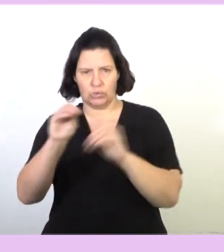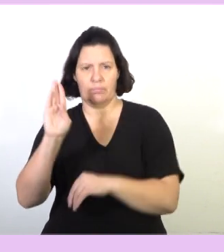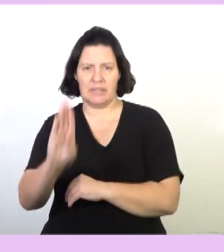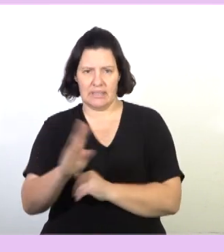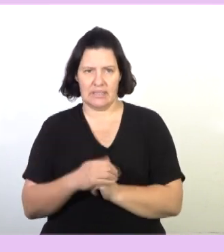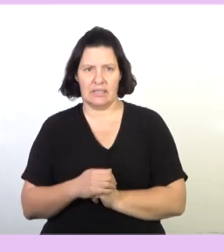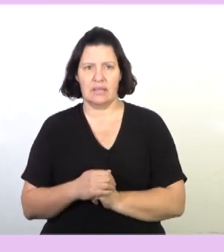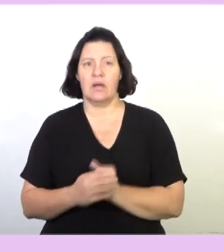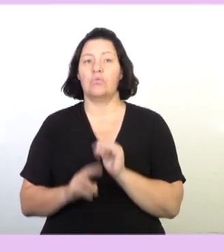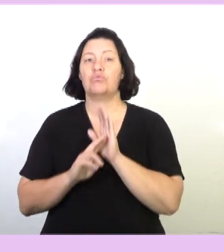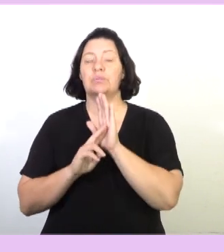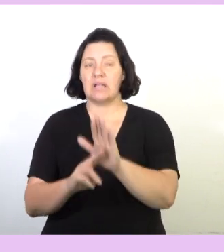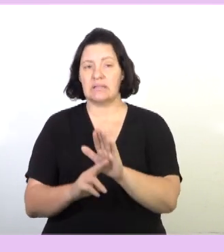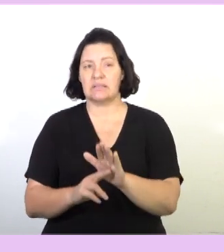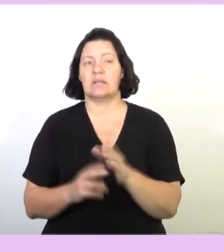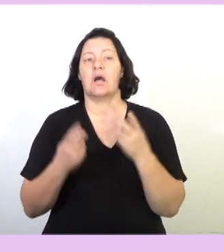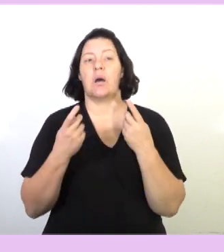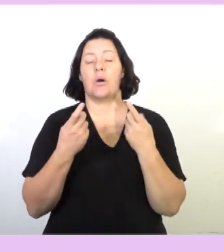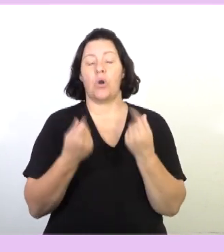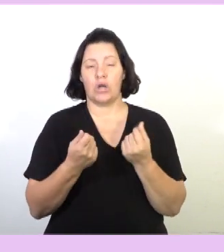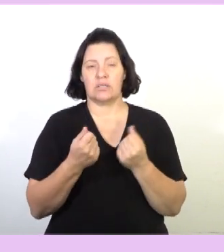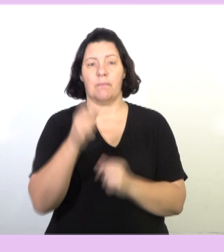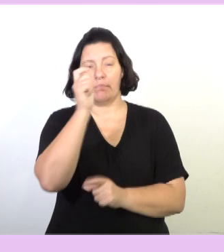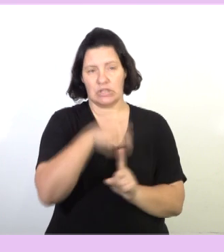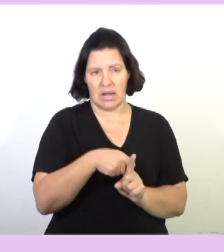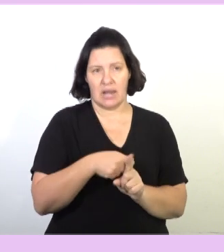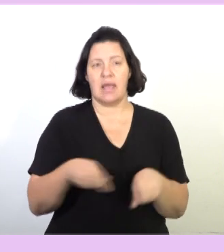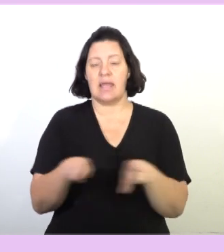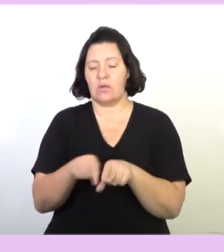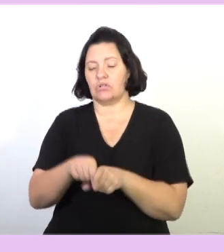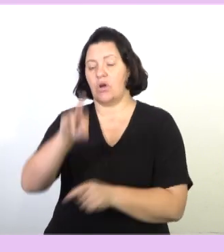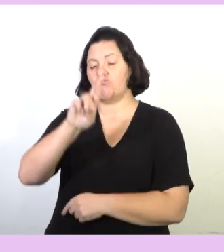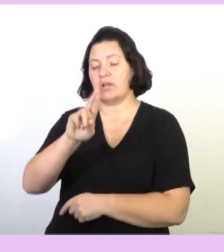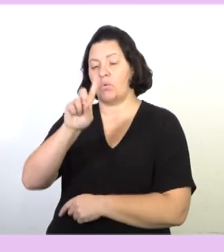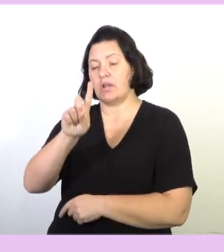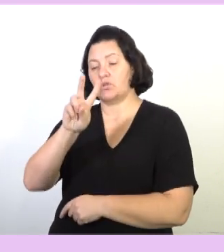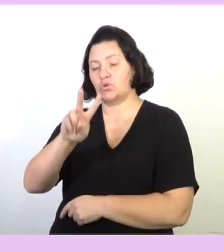substituting. B represents the cost per person being equals to